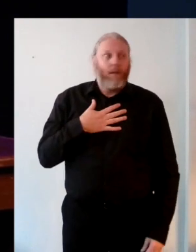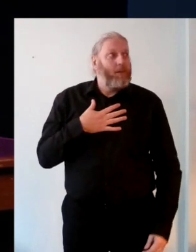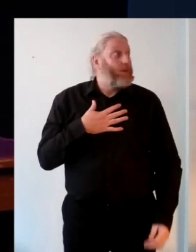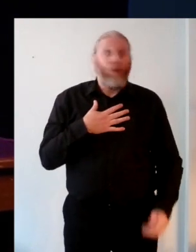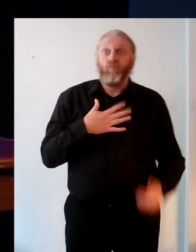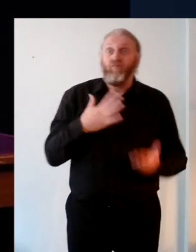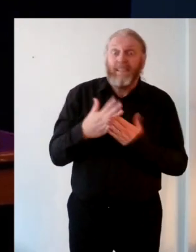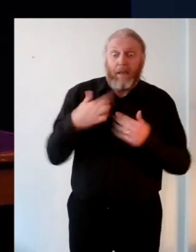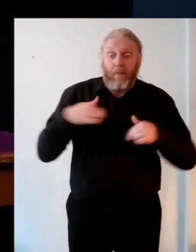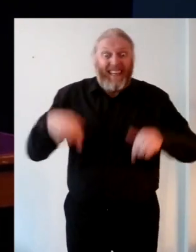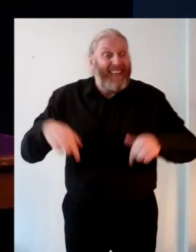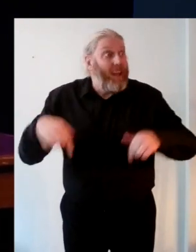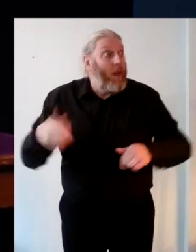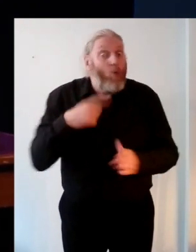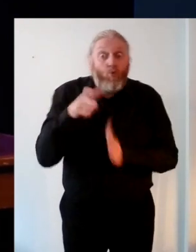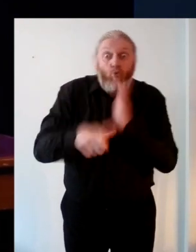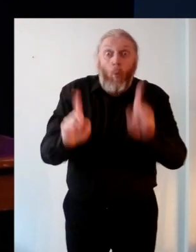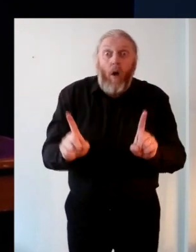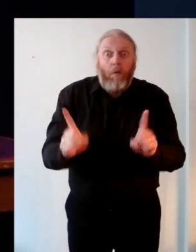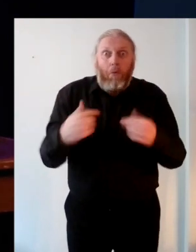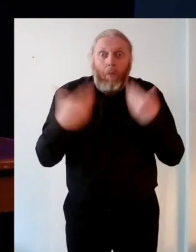I don't really know what I'm doing, boys and girls. Yeah, we noticed.